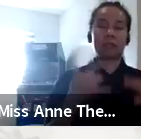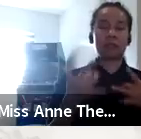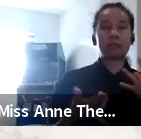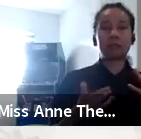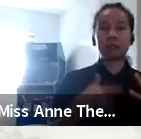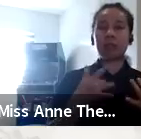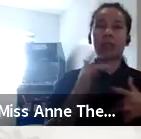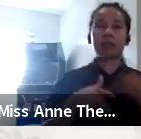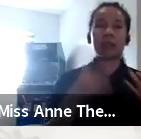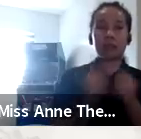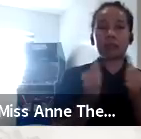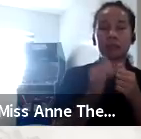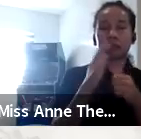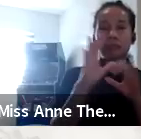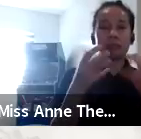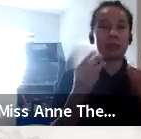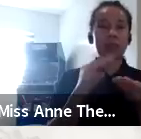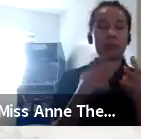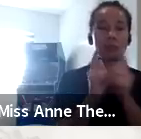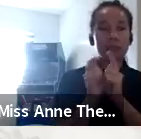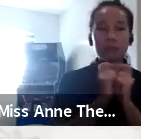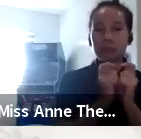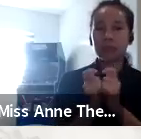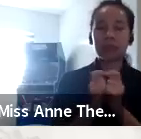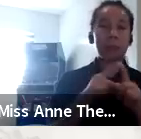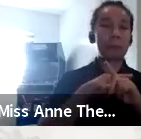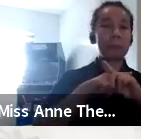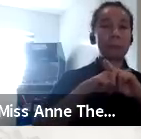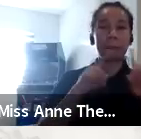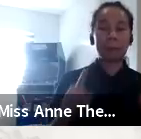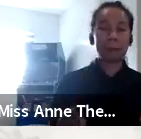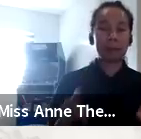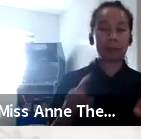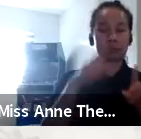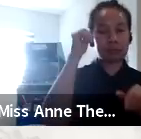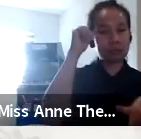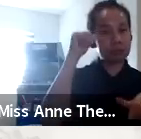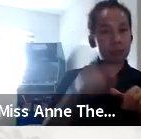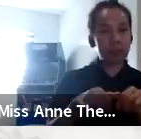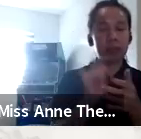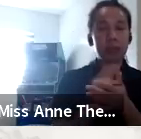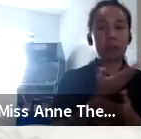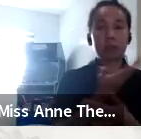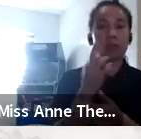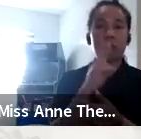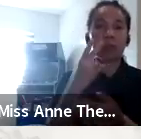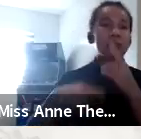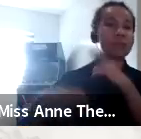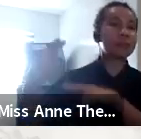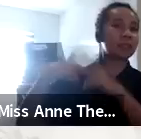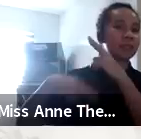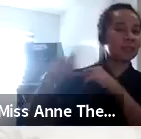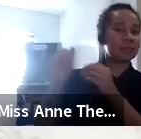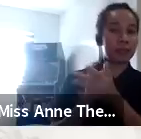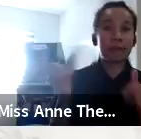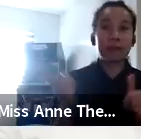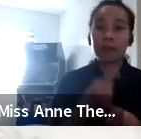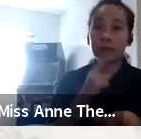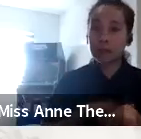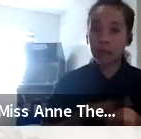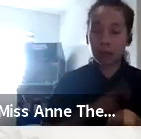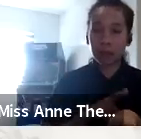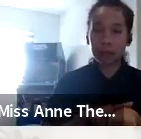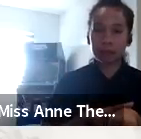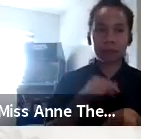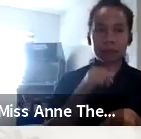aisle with your classmates together. But then remember that you are history. This is the first time, if not